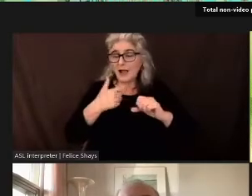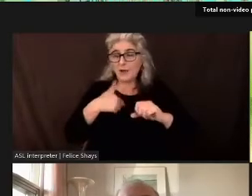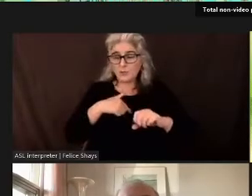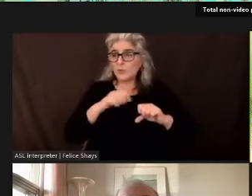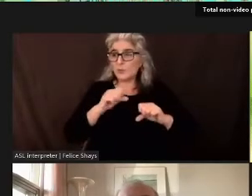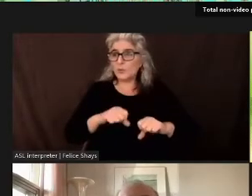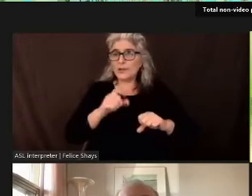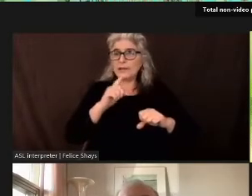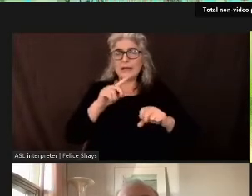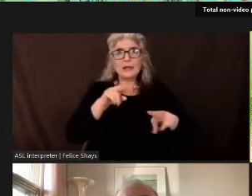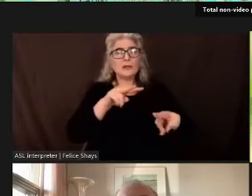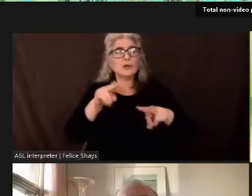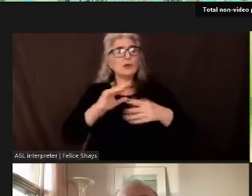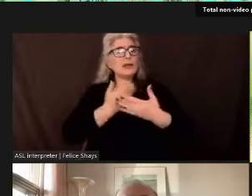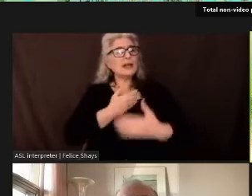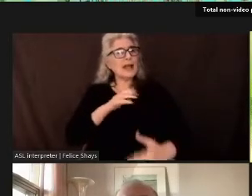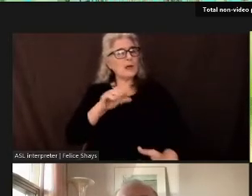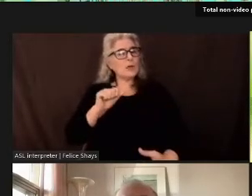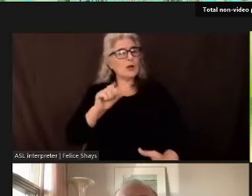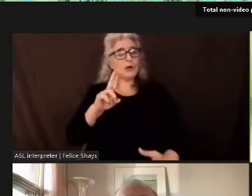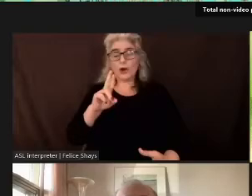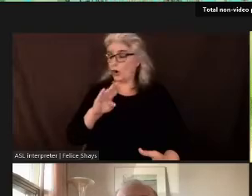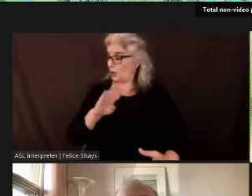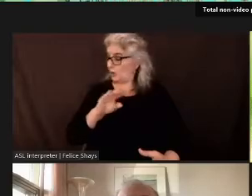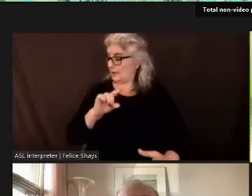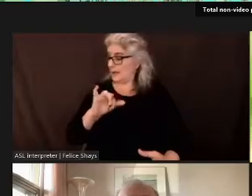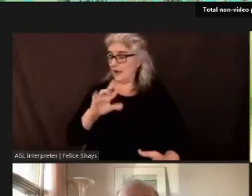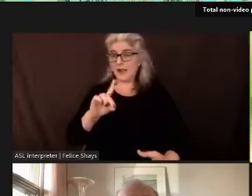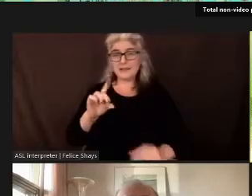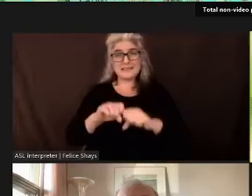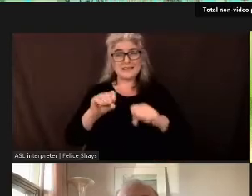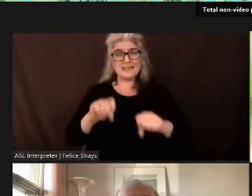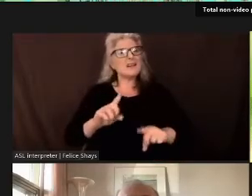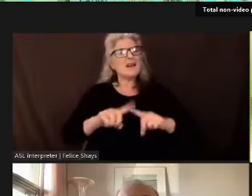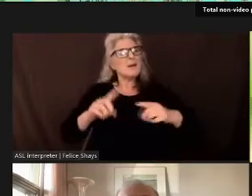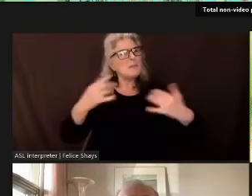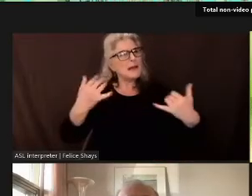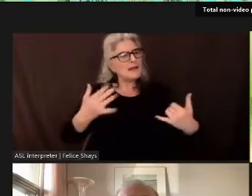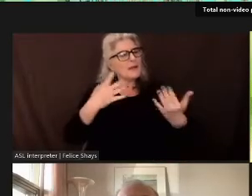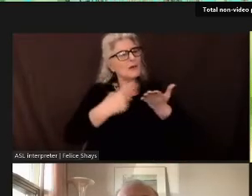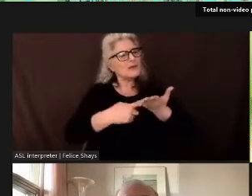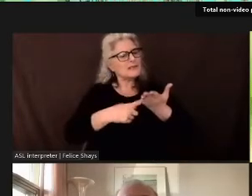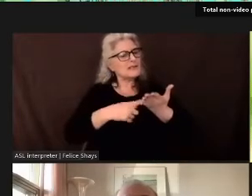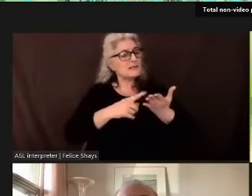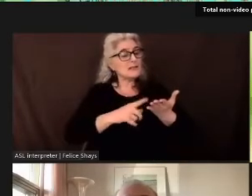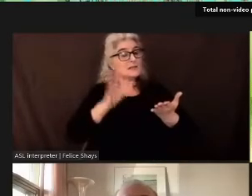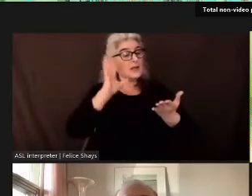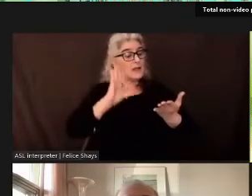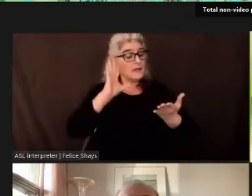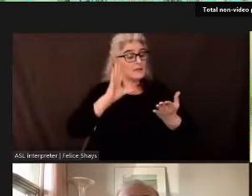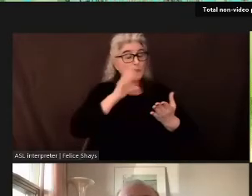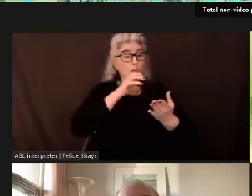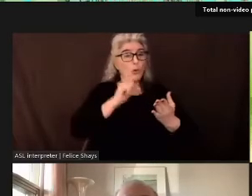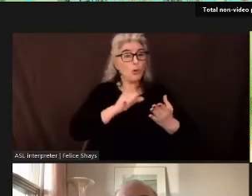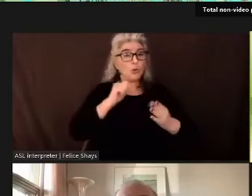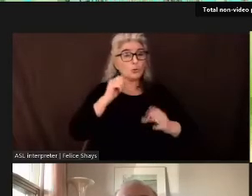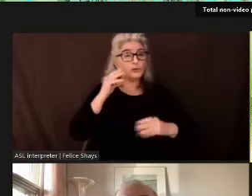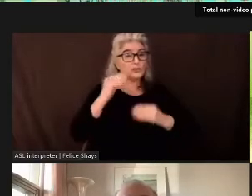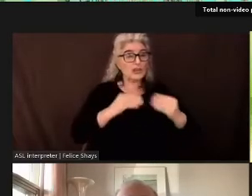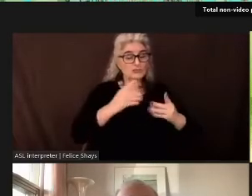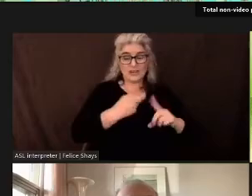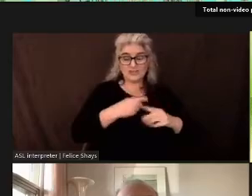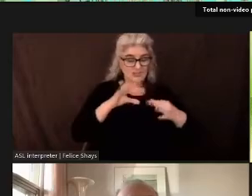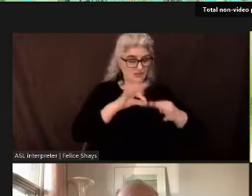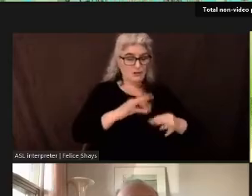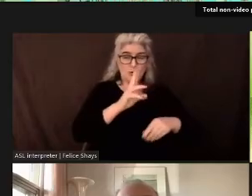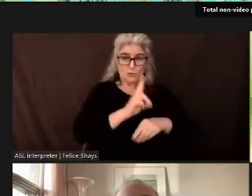systems, but perhaps a little bit of transition between that generation and how do we get closer and closer